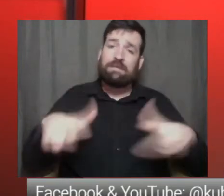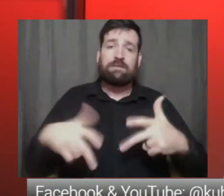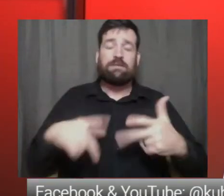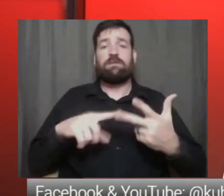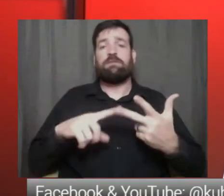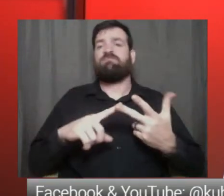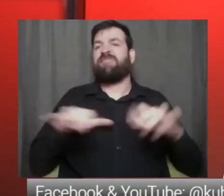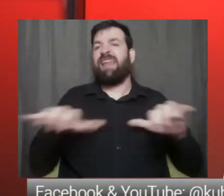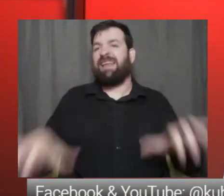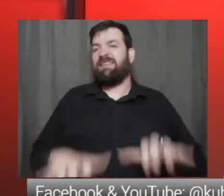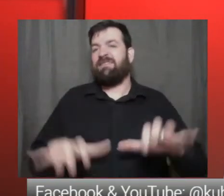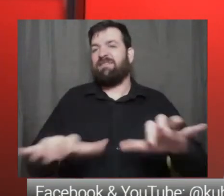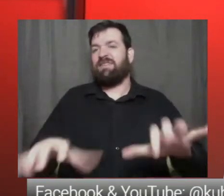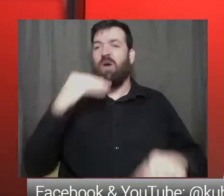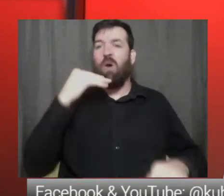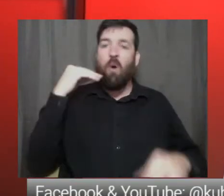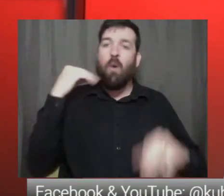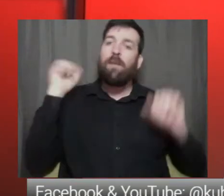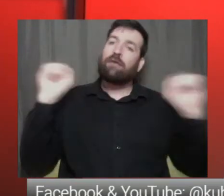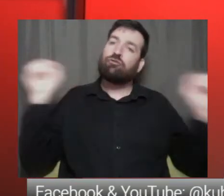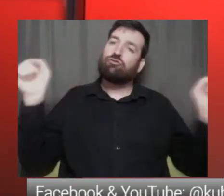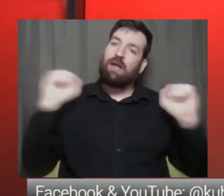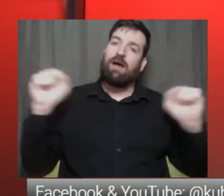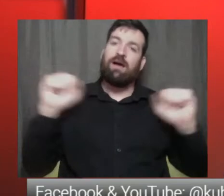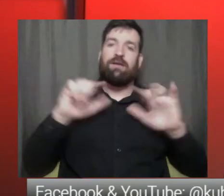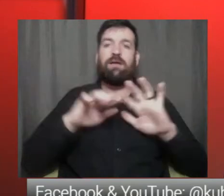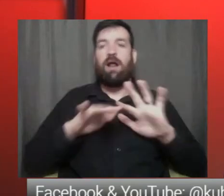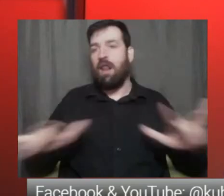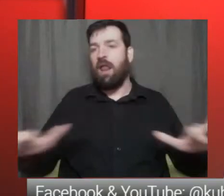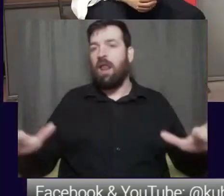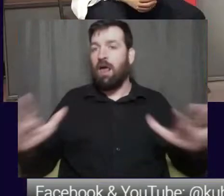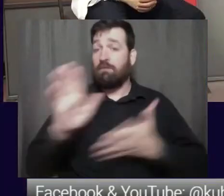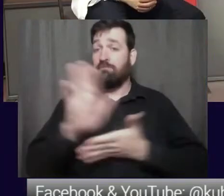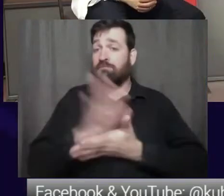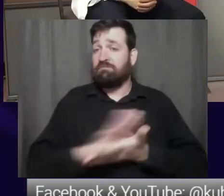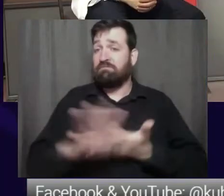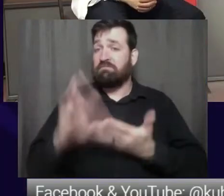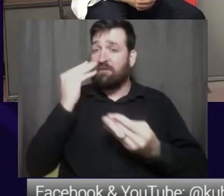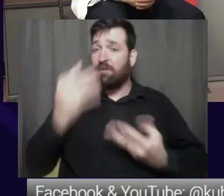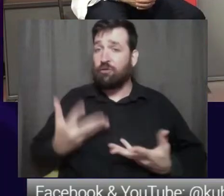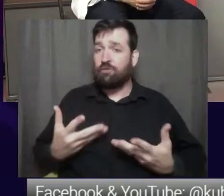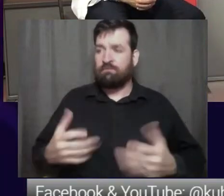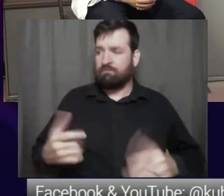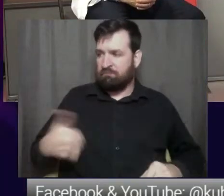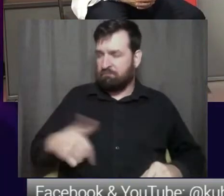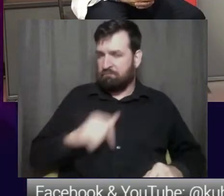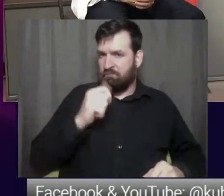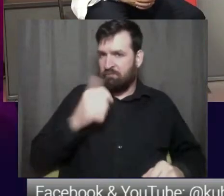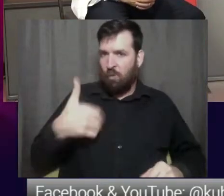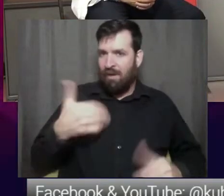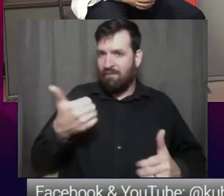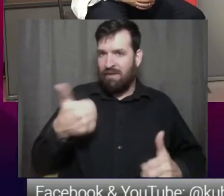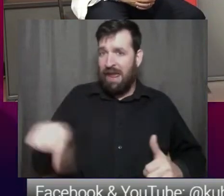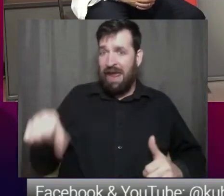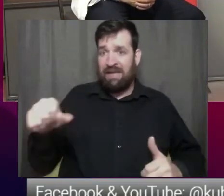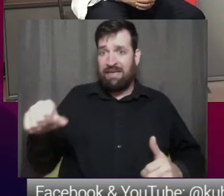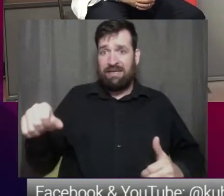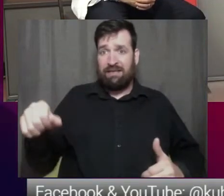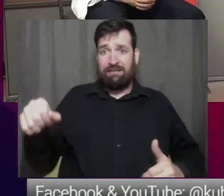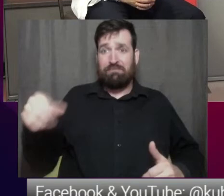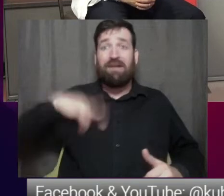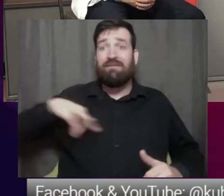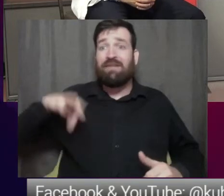home and exercise and things like that. So it's nice to have that information. And we don't have any stake, this show, in